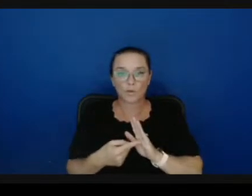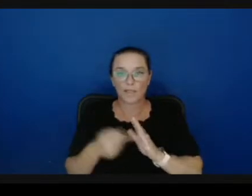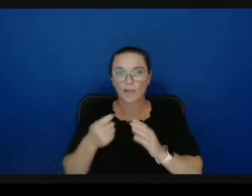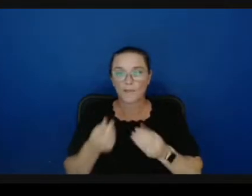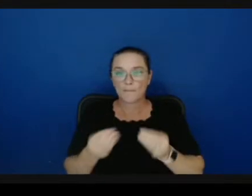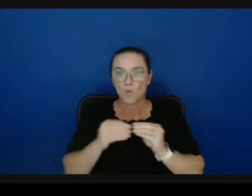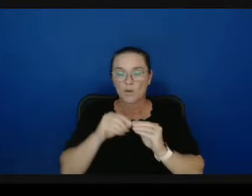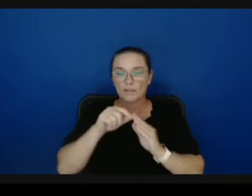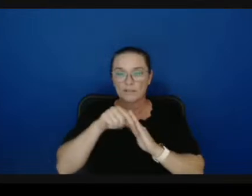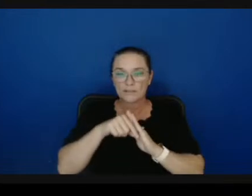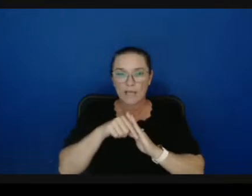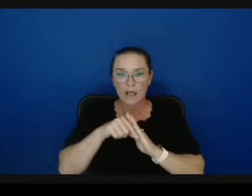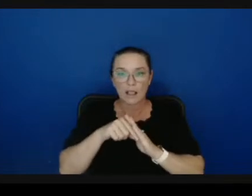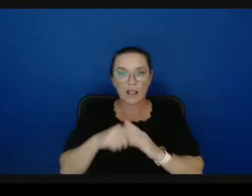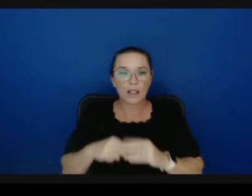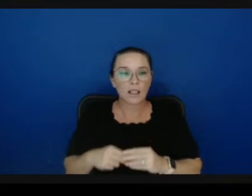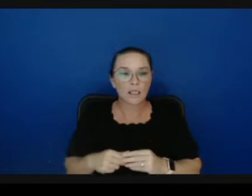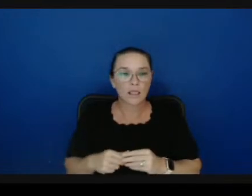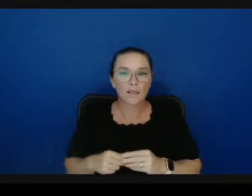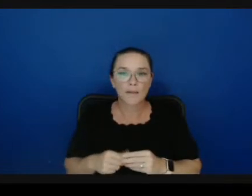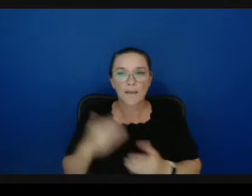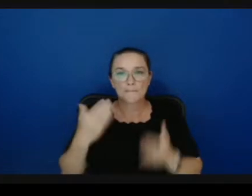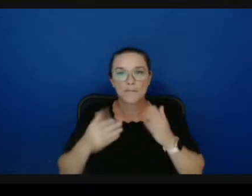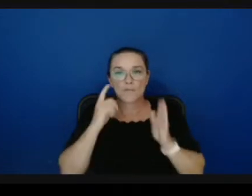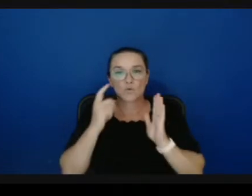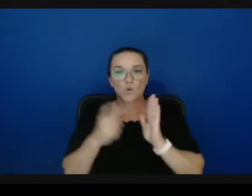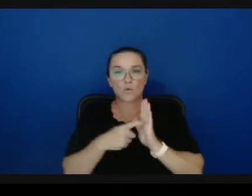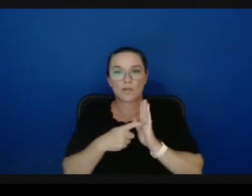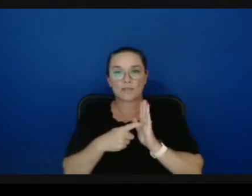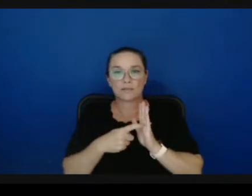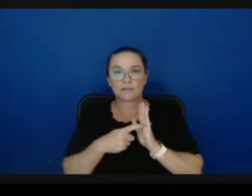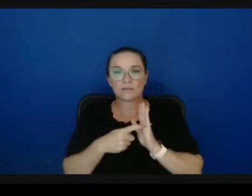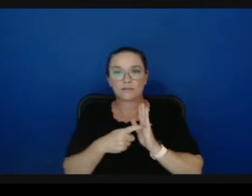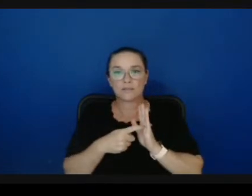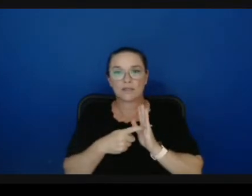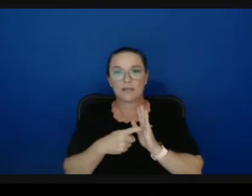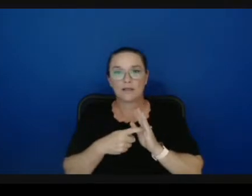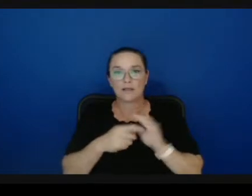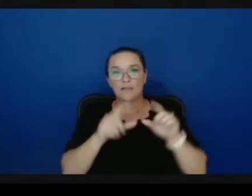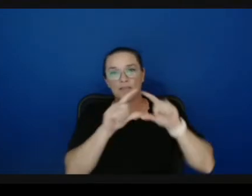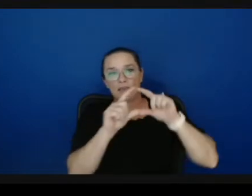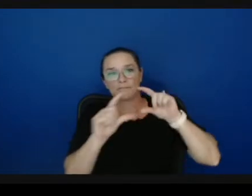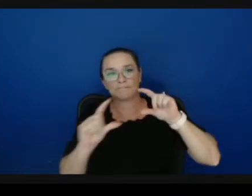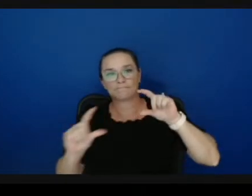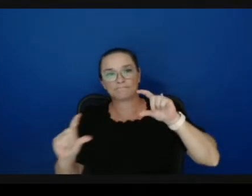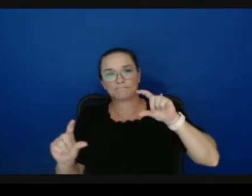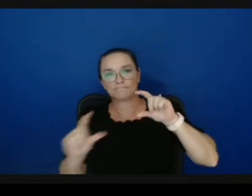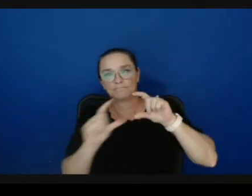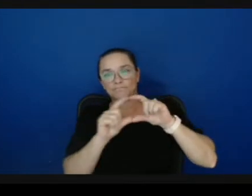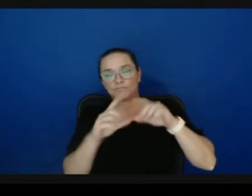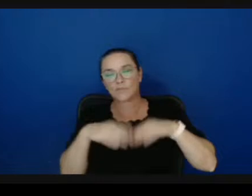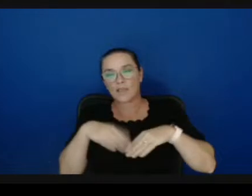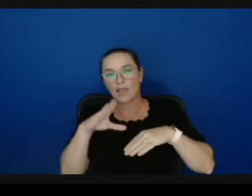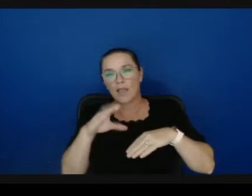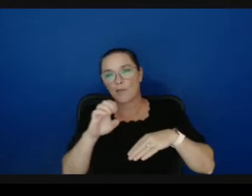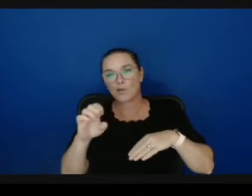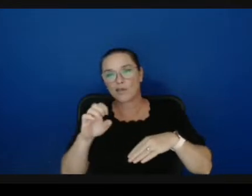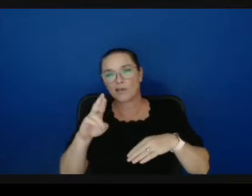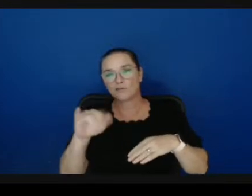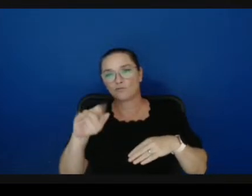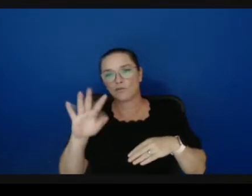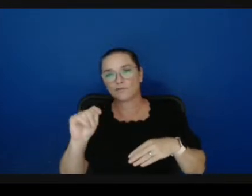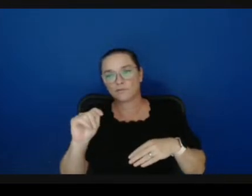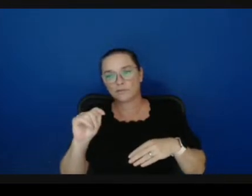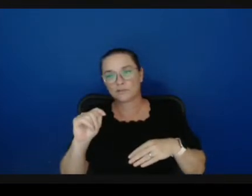is maybe you have noticed this, that this line of Upper East Rift earthquakes and Upper East Rift itself is going to